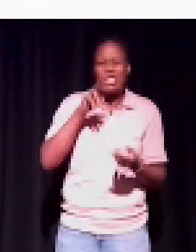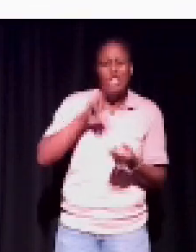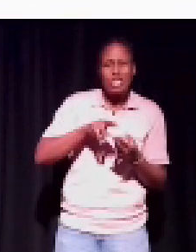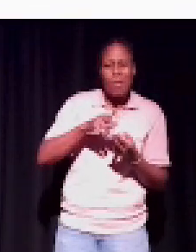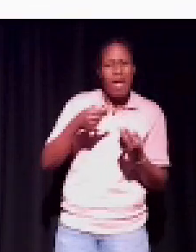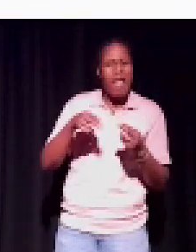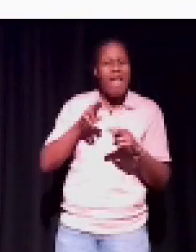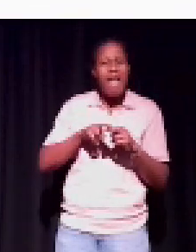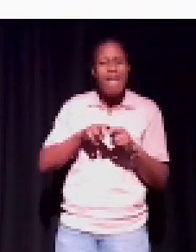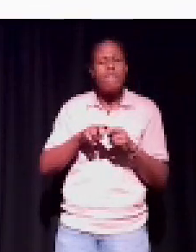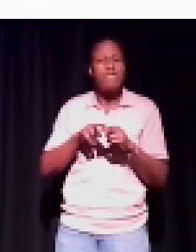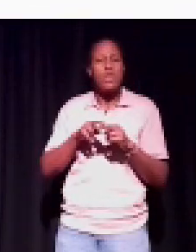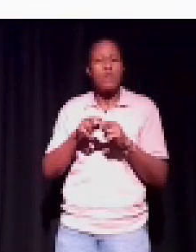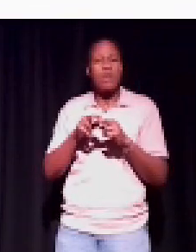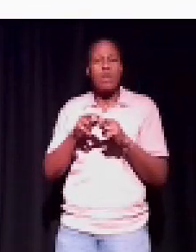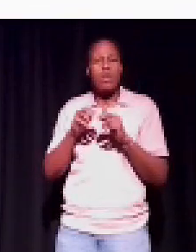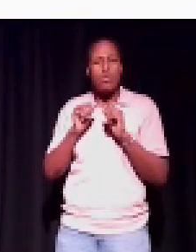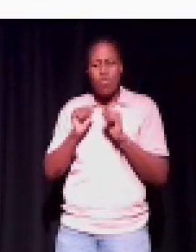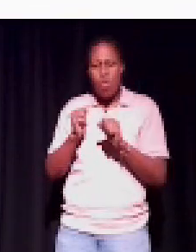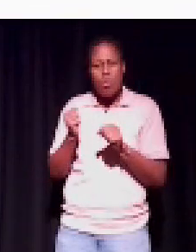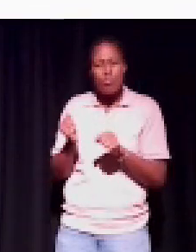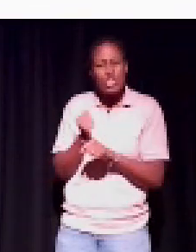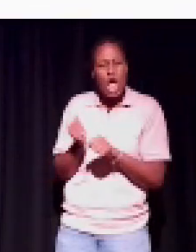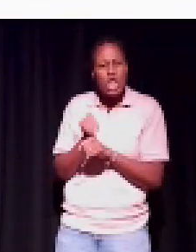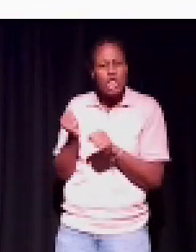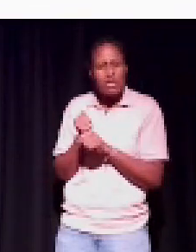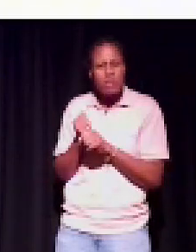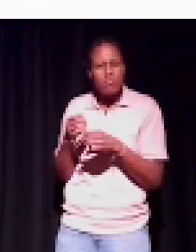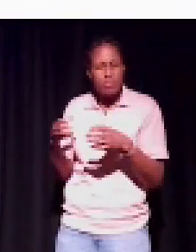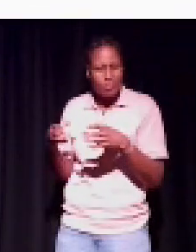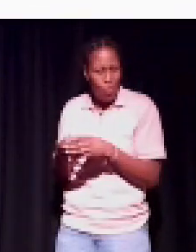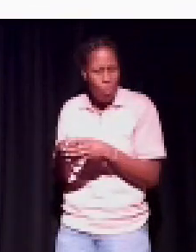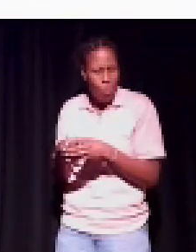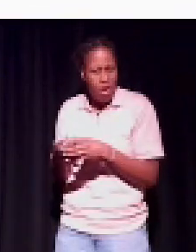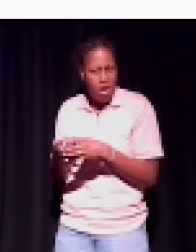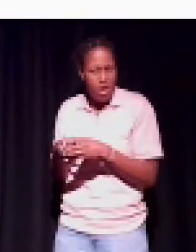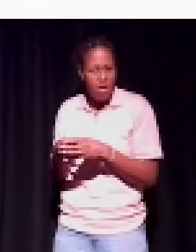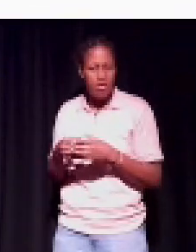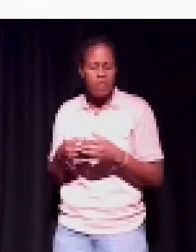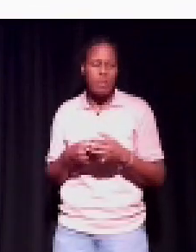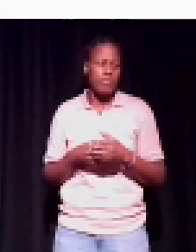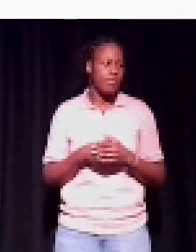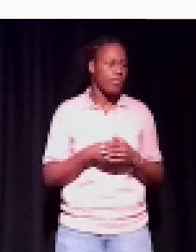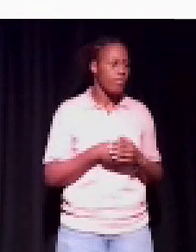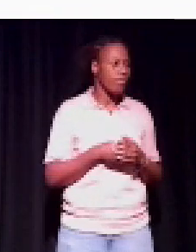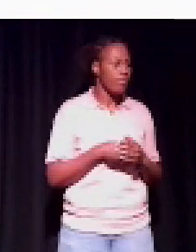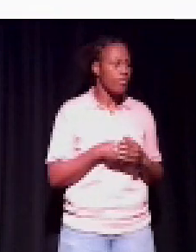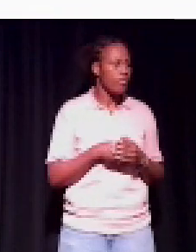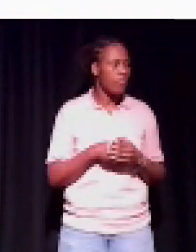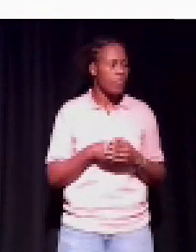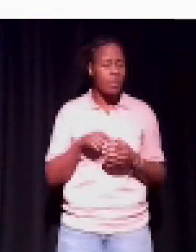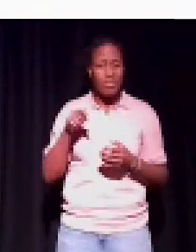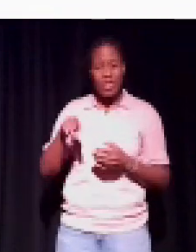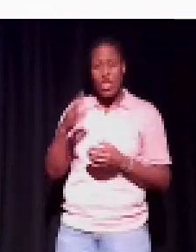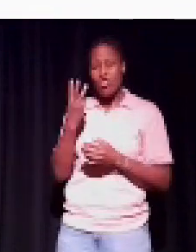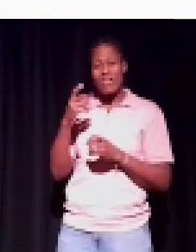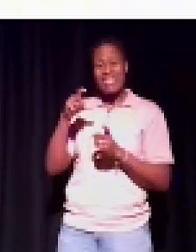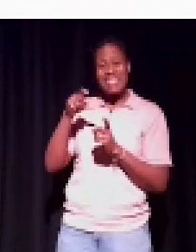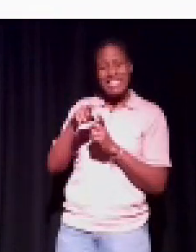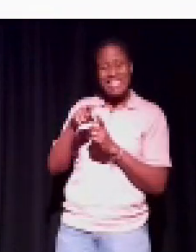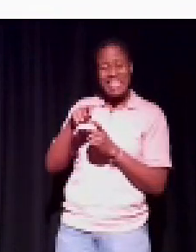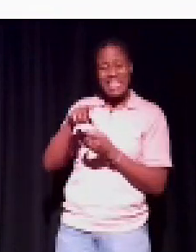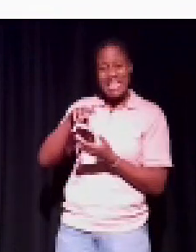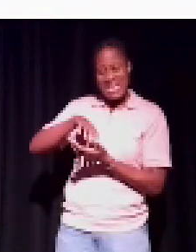of something. So that 3D printed case probably takes 20 minutes to print because of the way it's been